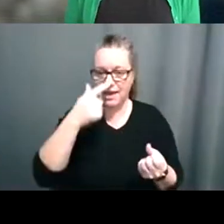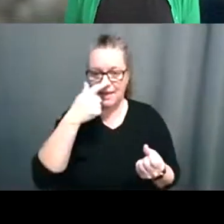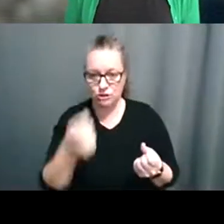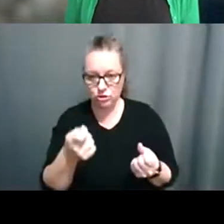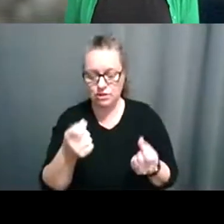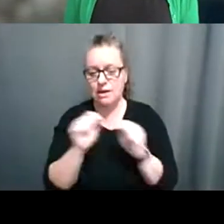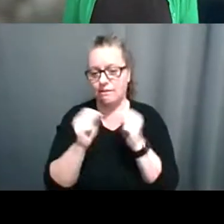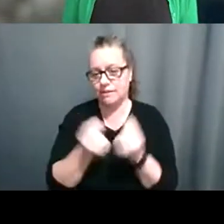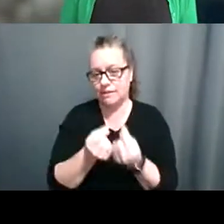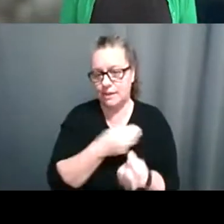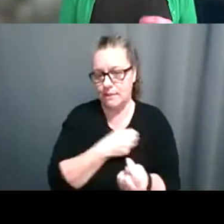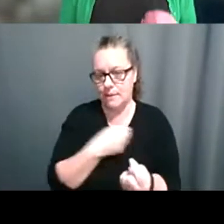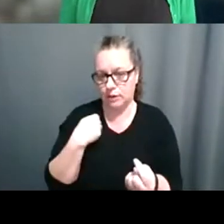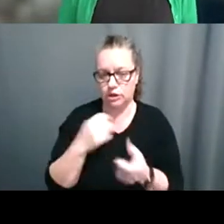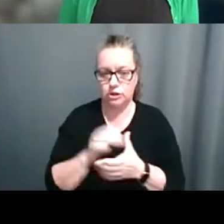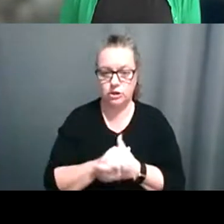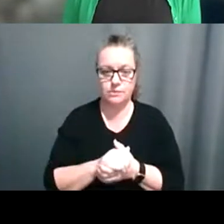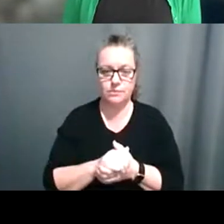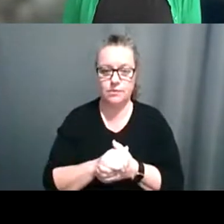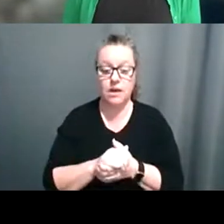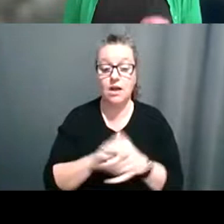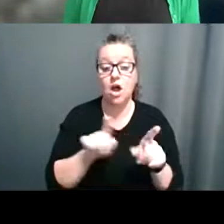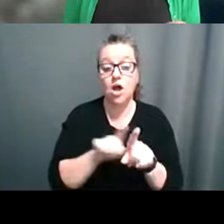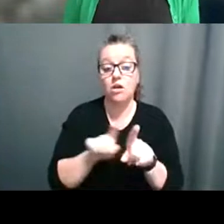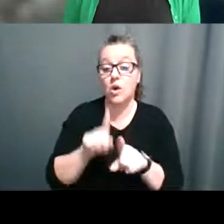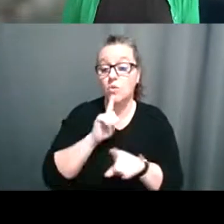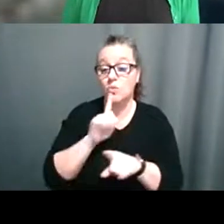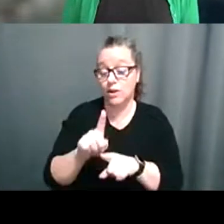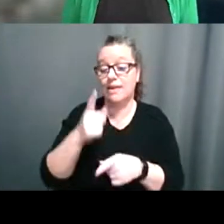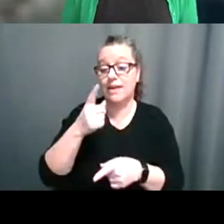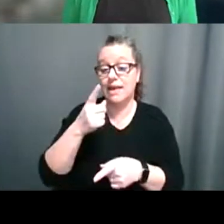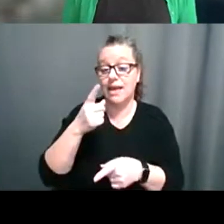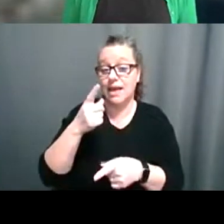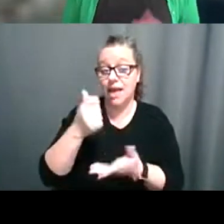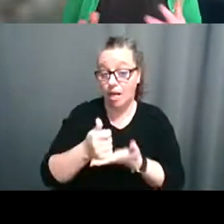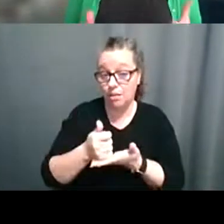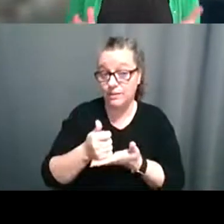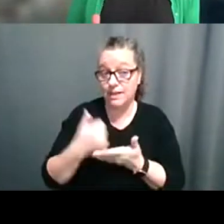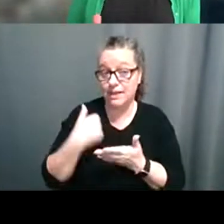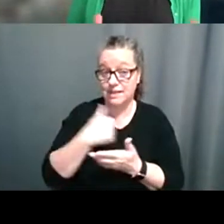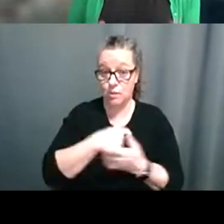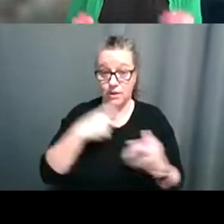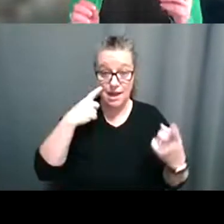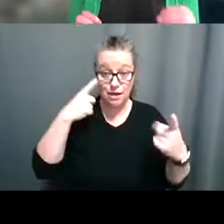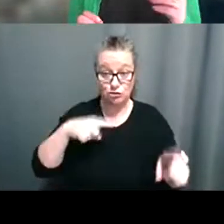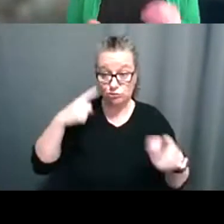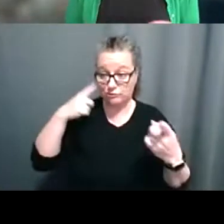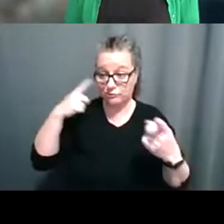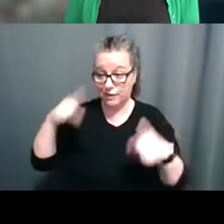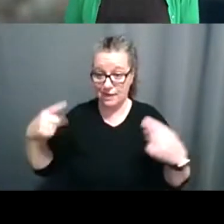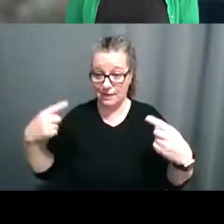members. What also really helped is that we were ideologically aligned. As a group, we had a